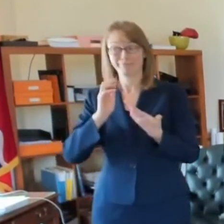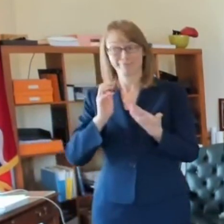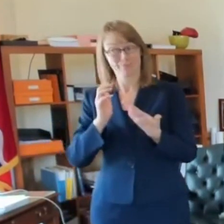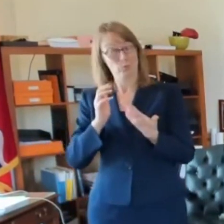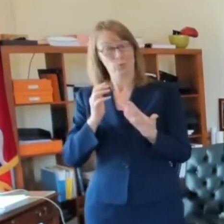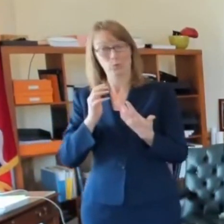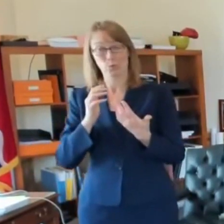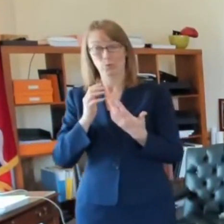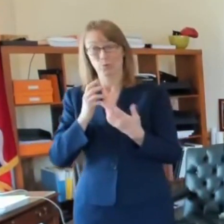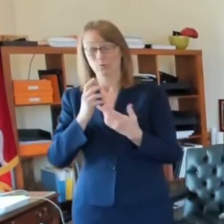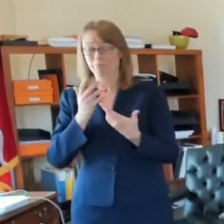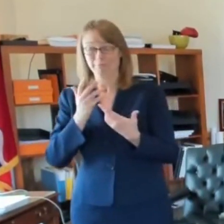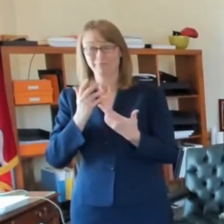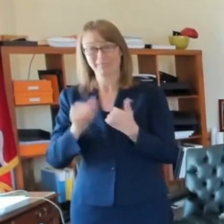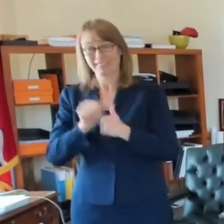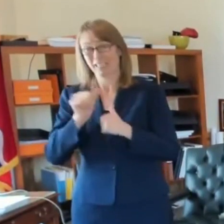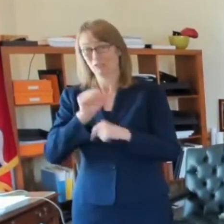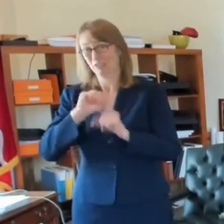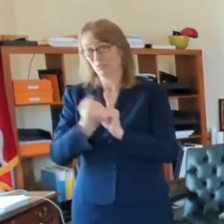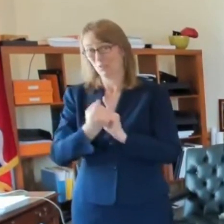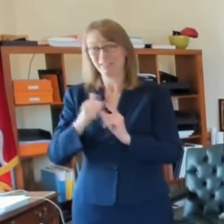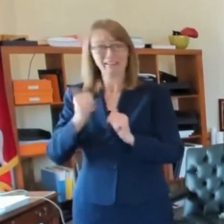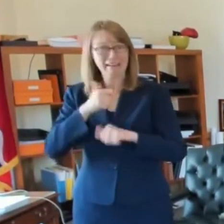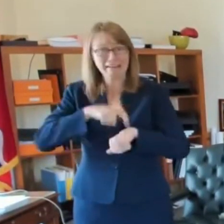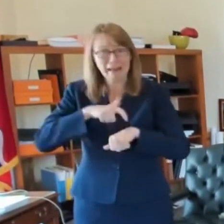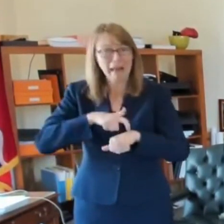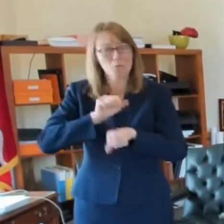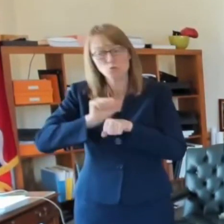them. And so